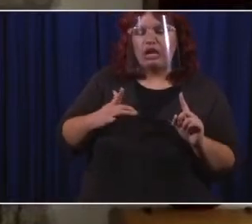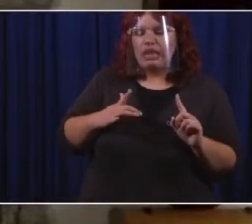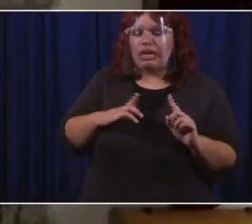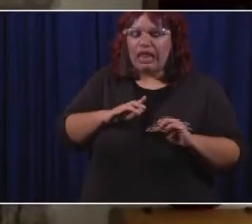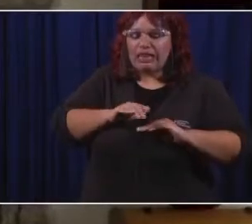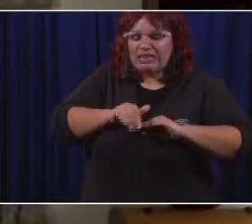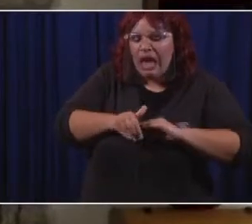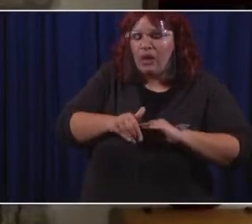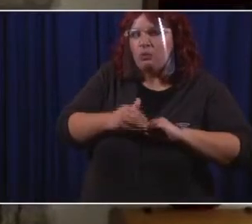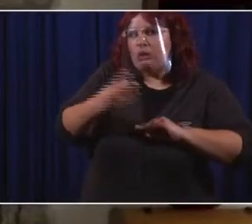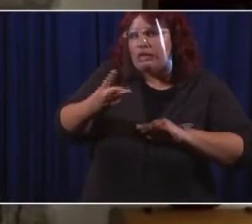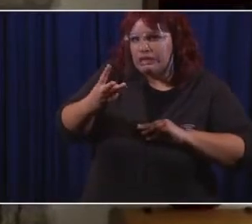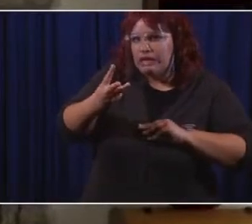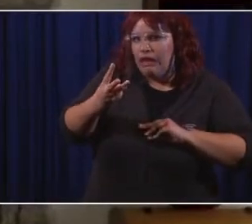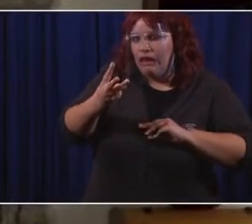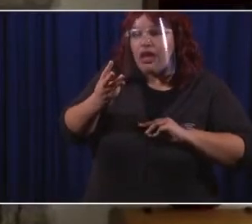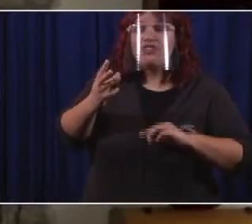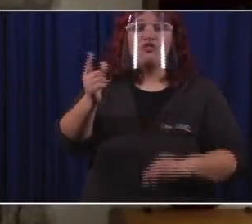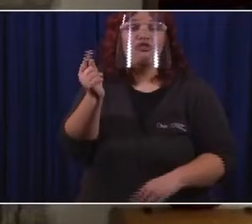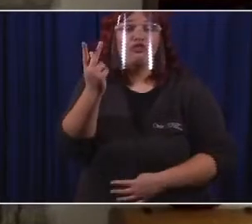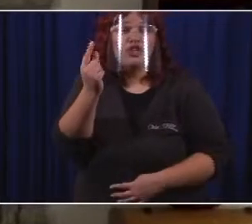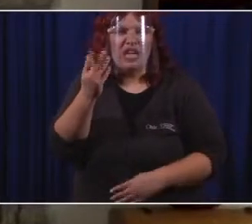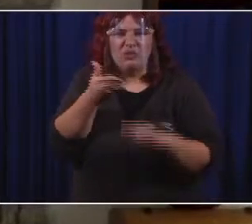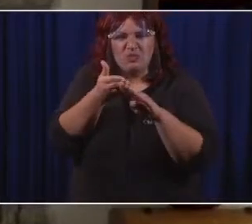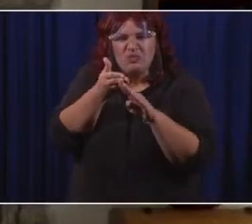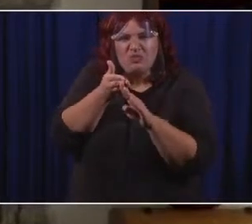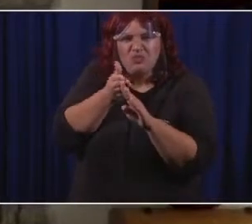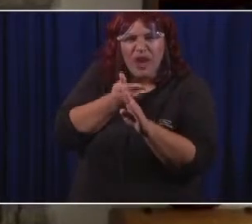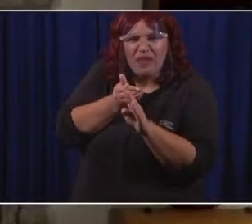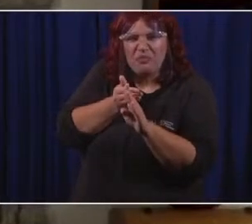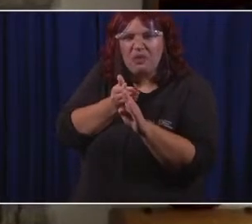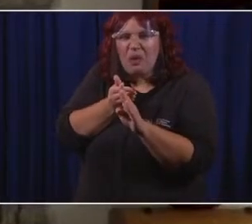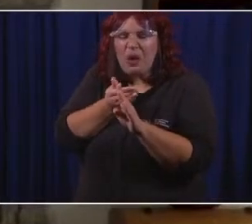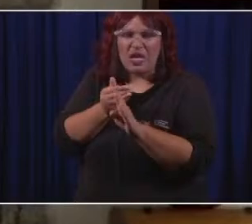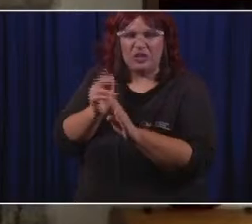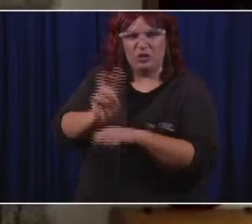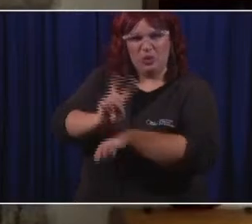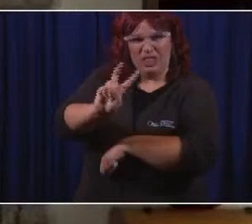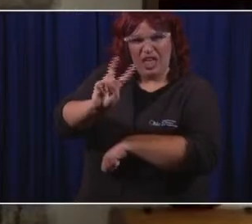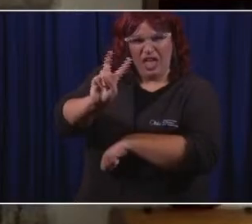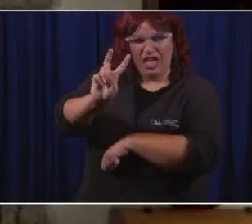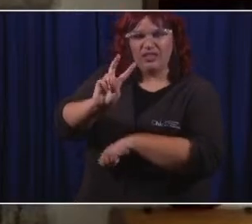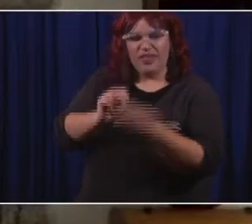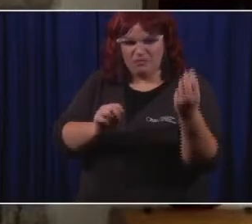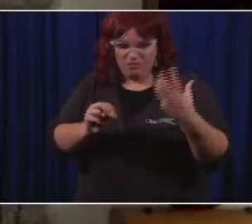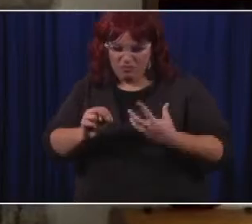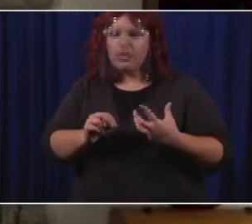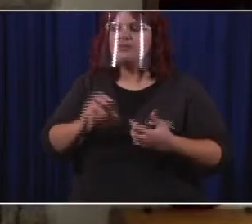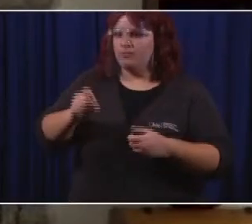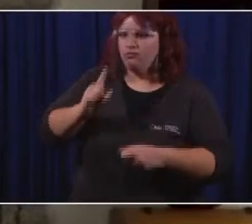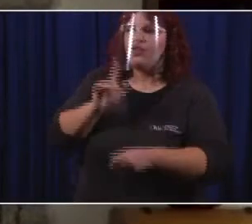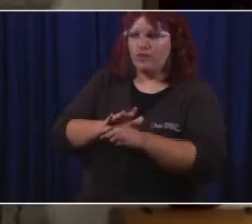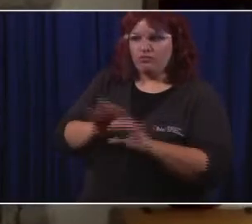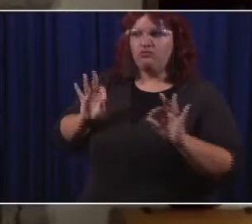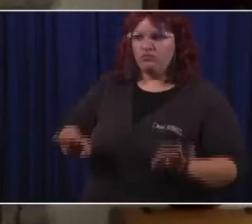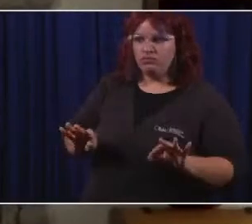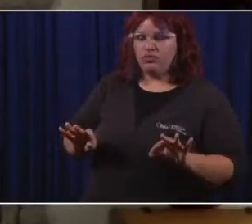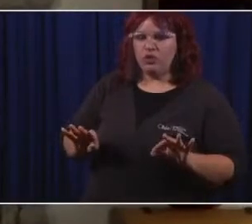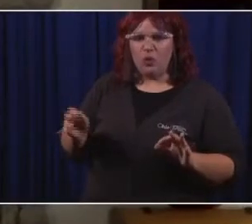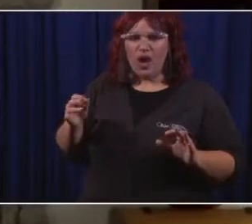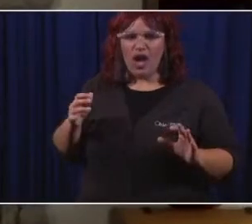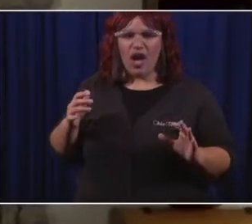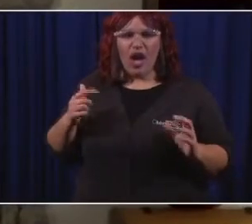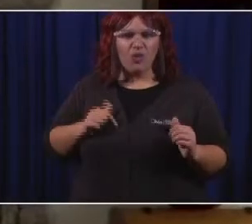confirm it again right before the press press event at 2 o'clock on Thursday, and I report whatever they tell me to report.